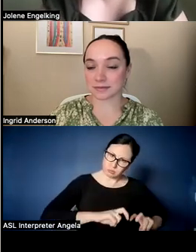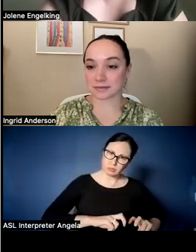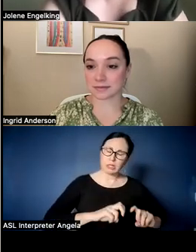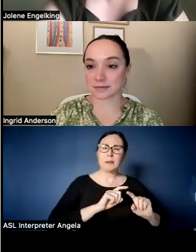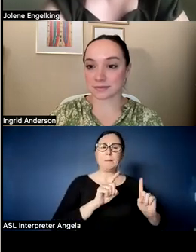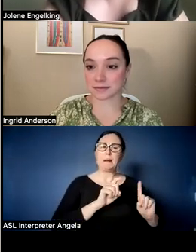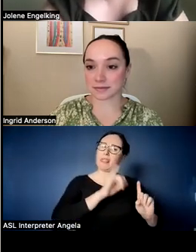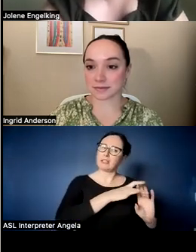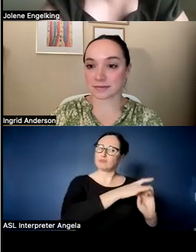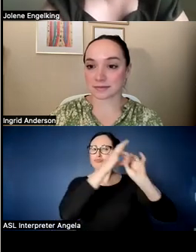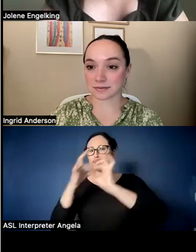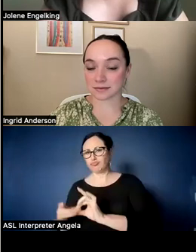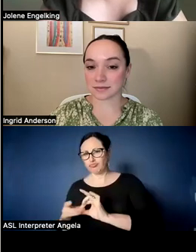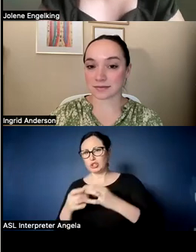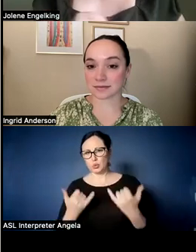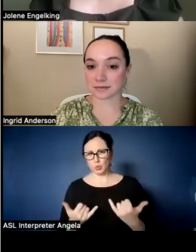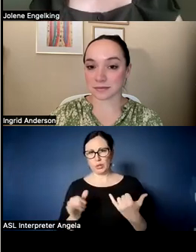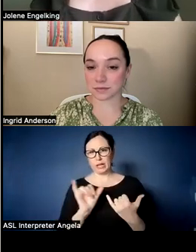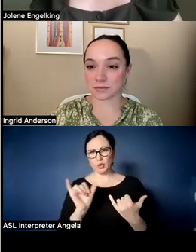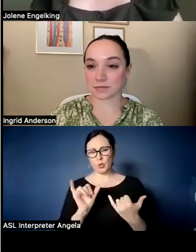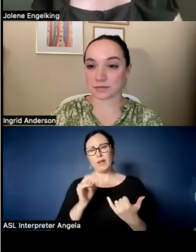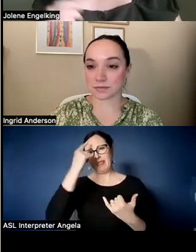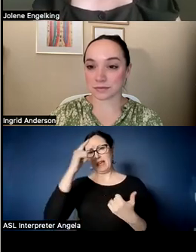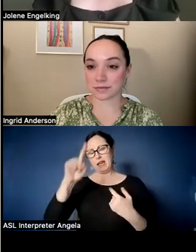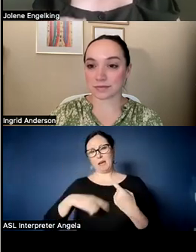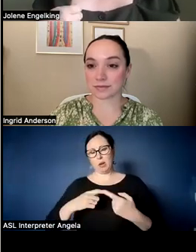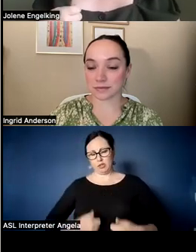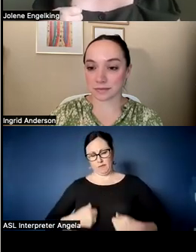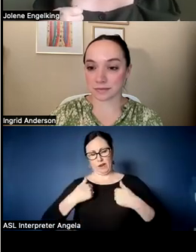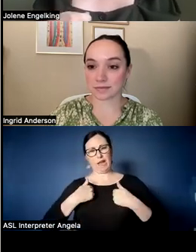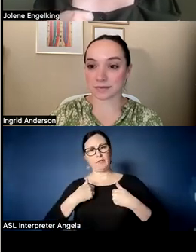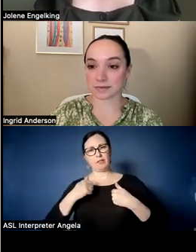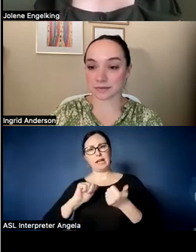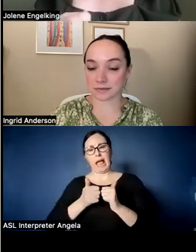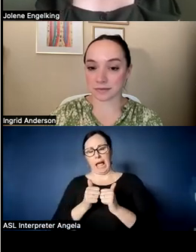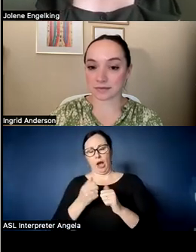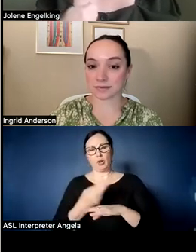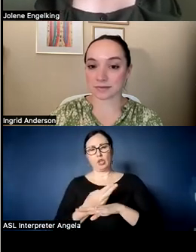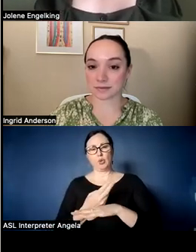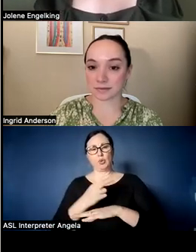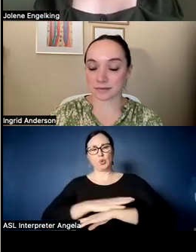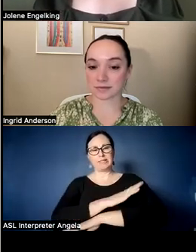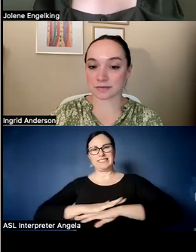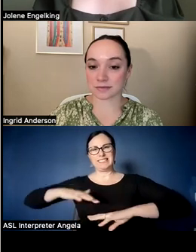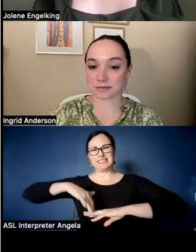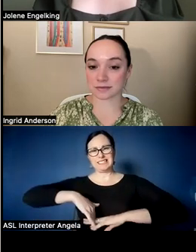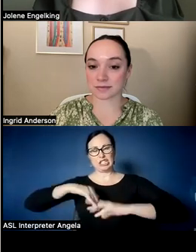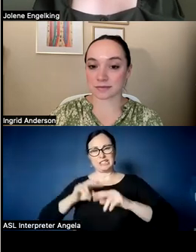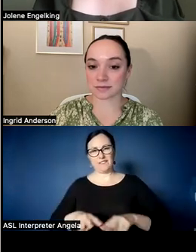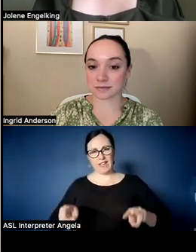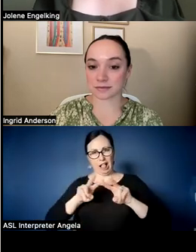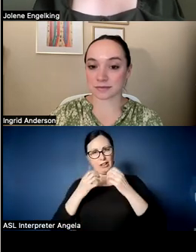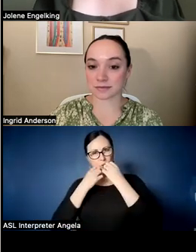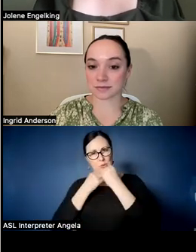about those needs of survivors and how, when we are using our Indigenous values, that we still always need to be centering and bringing survivors in